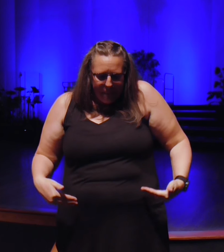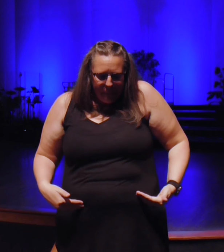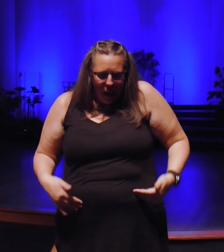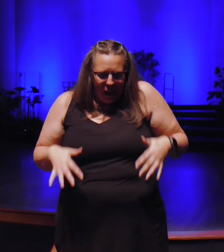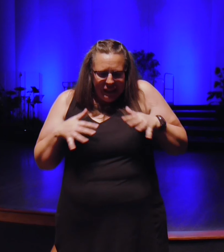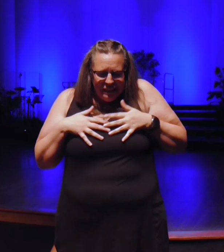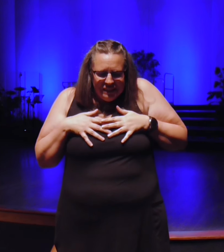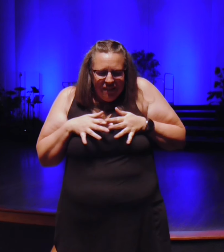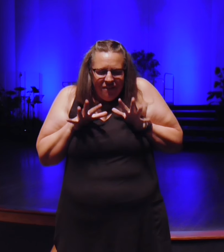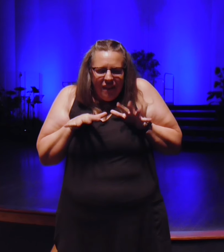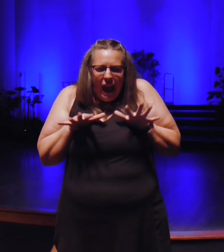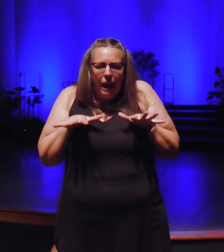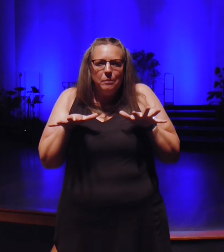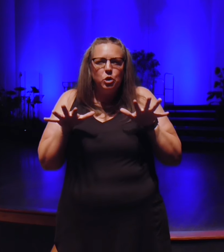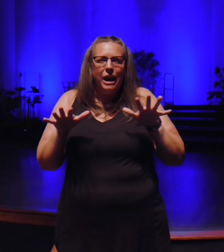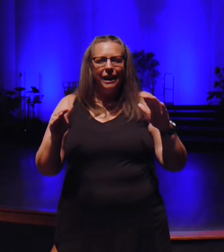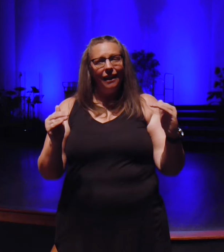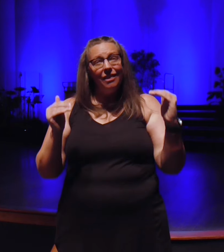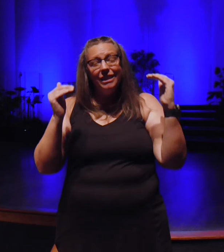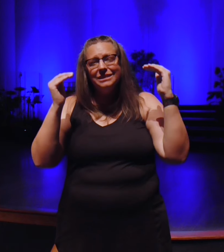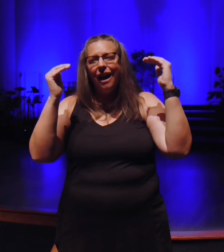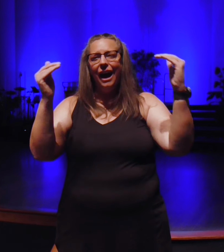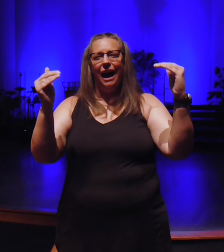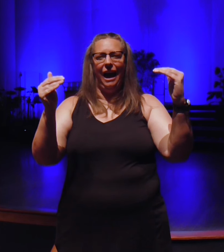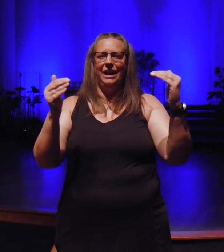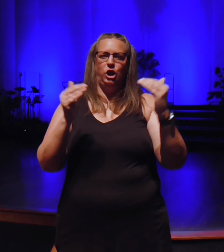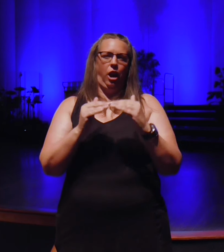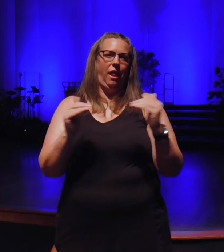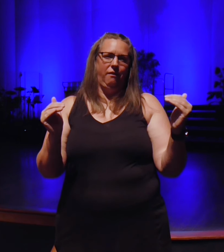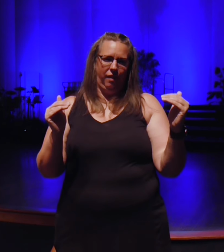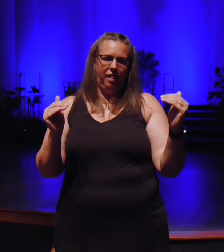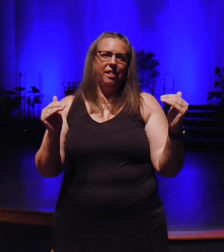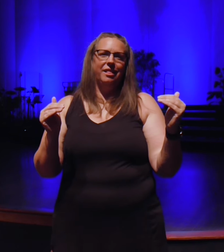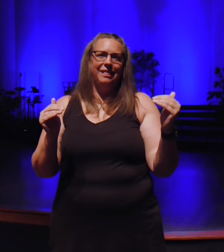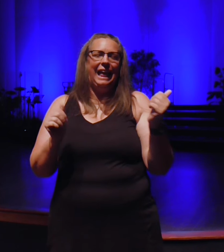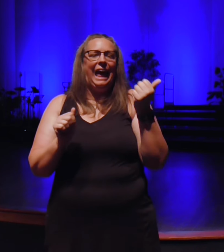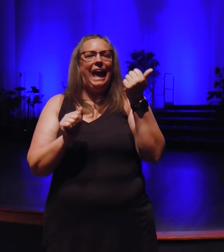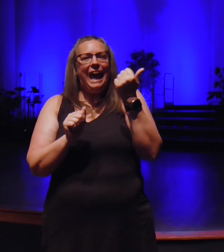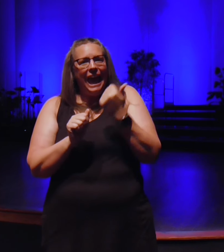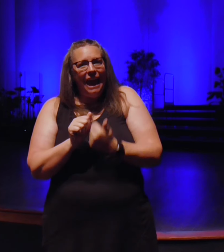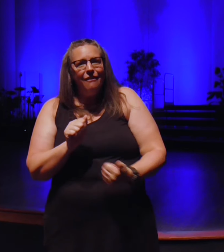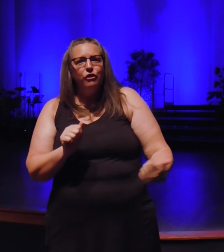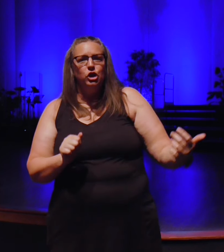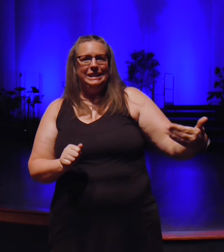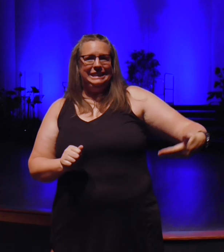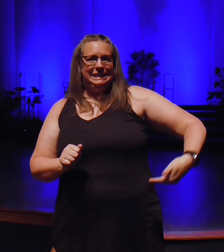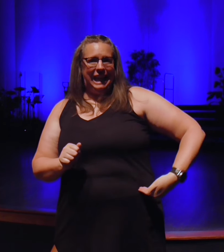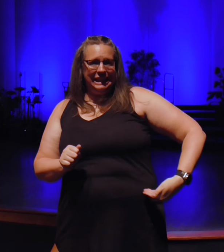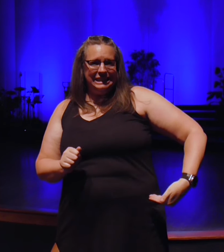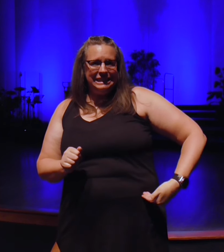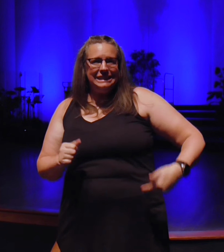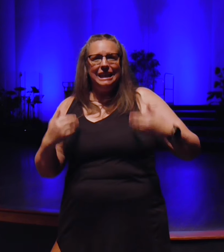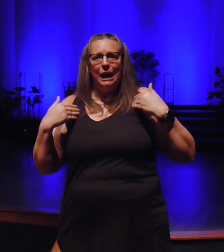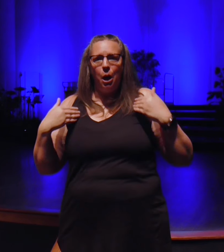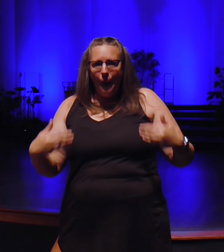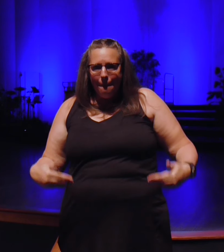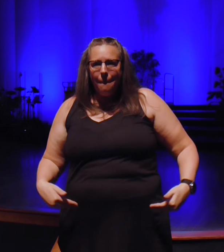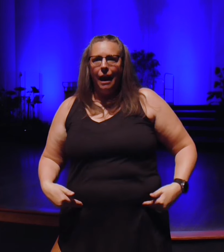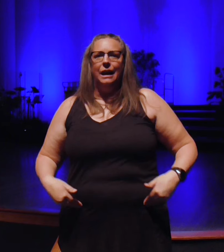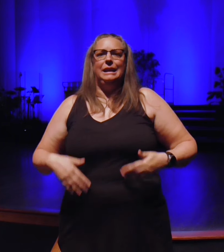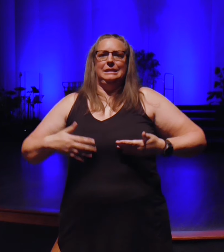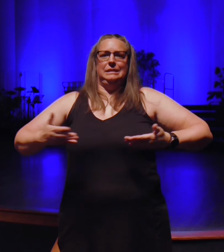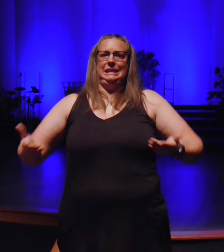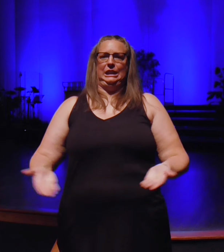highest level, letting every sense in our body be present for this moment